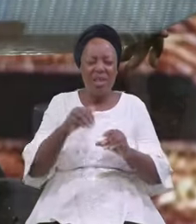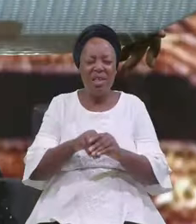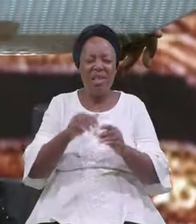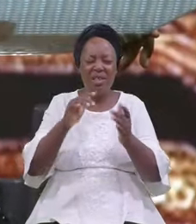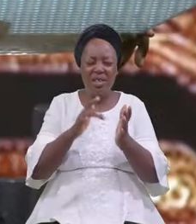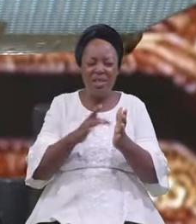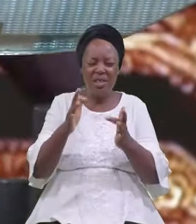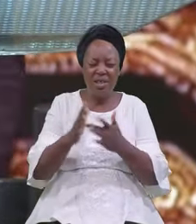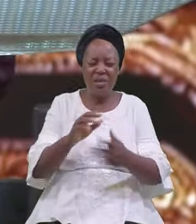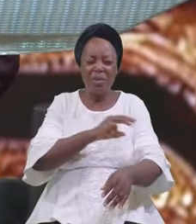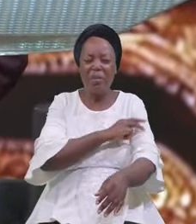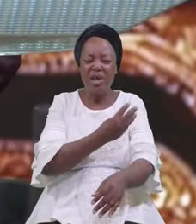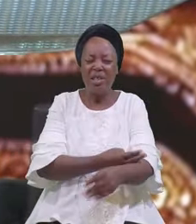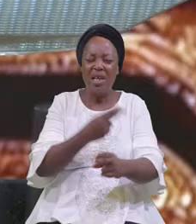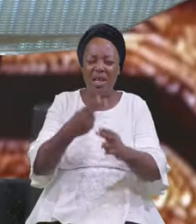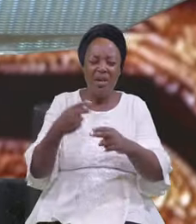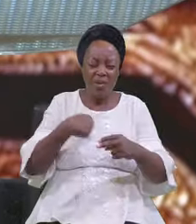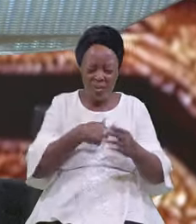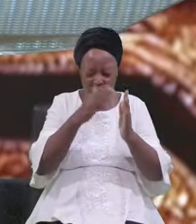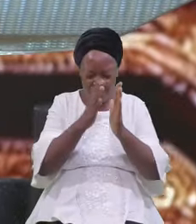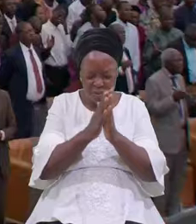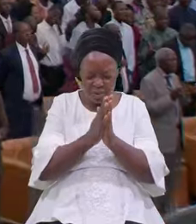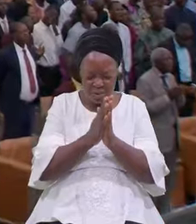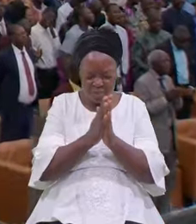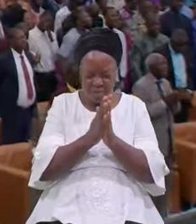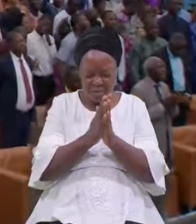Jesus' mighty name we pray.